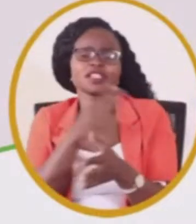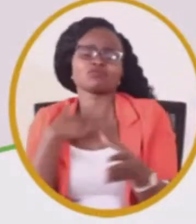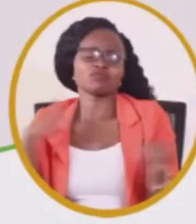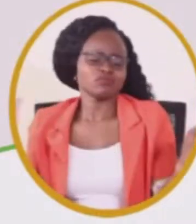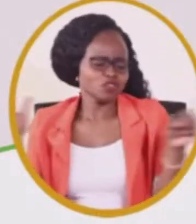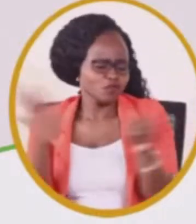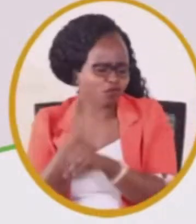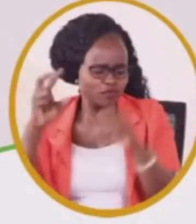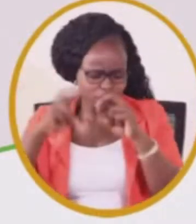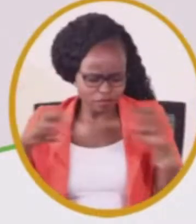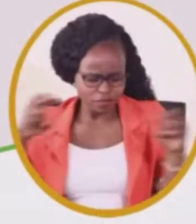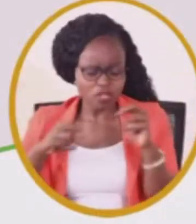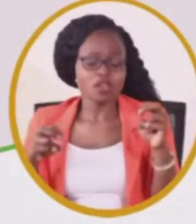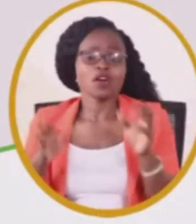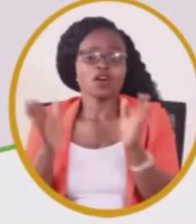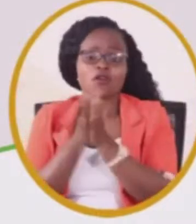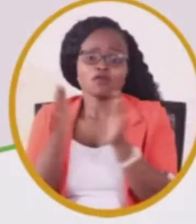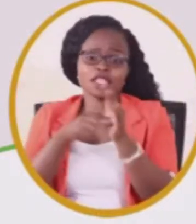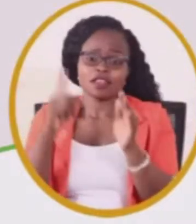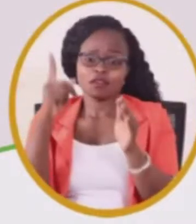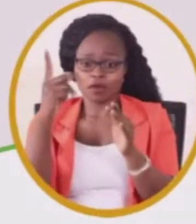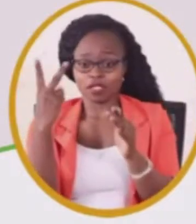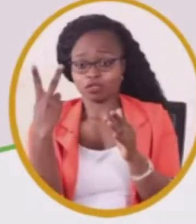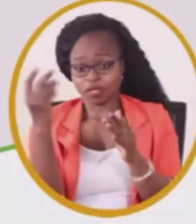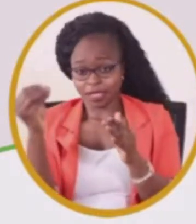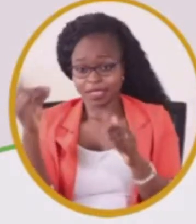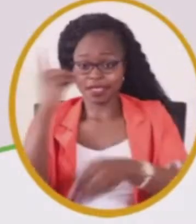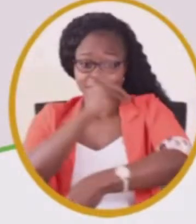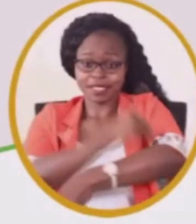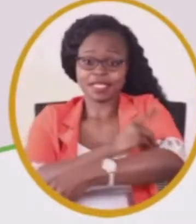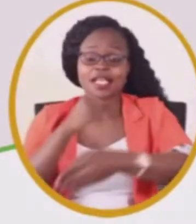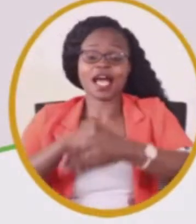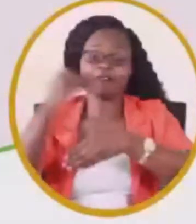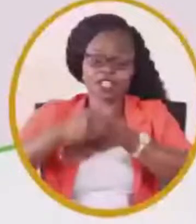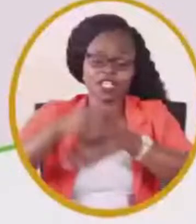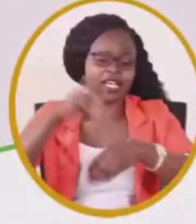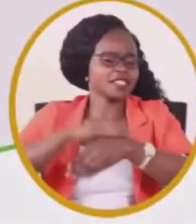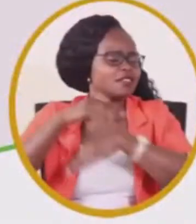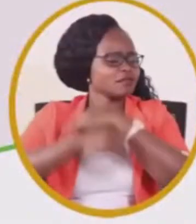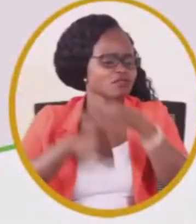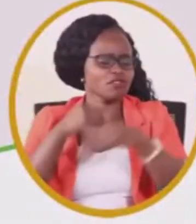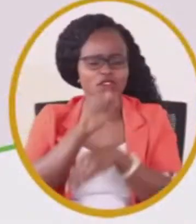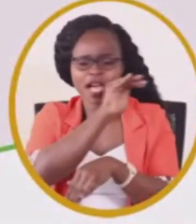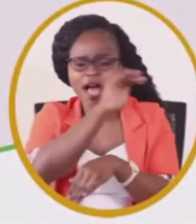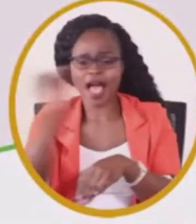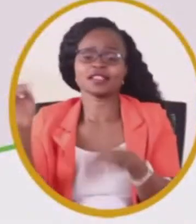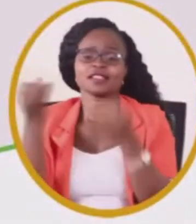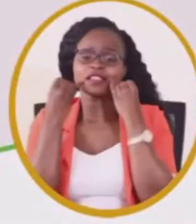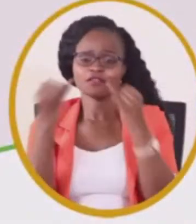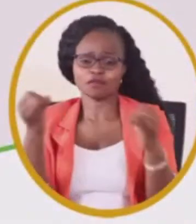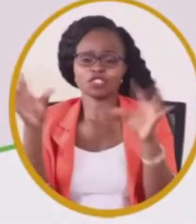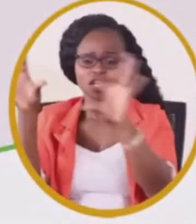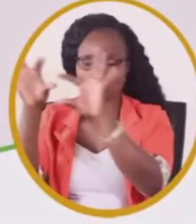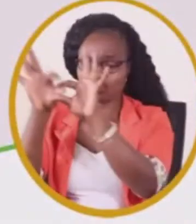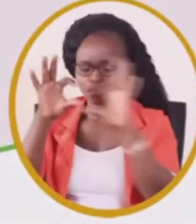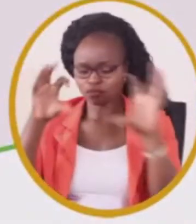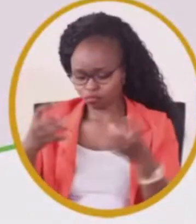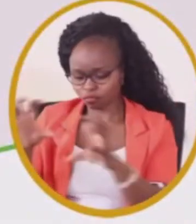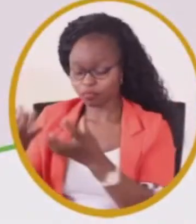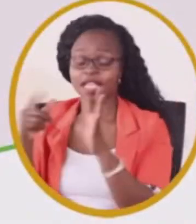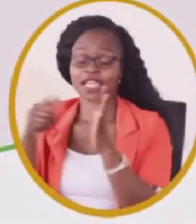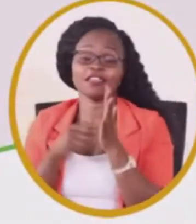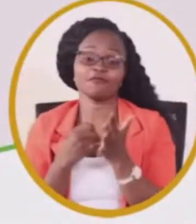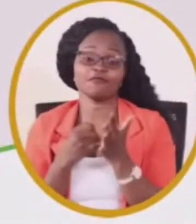and finalized within 120 days upon receipt of all the requested information and cooperation of the parties